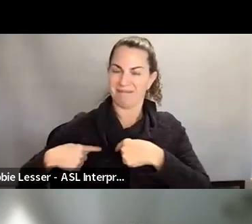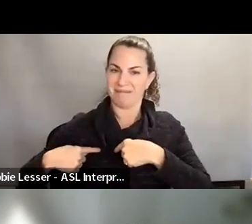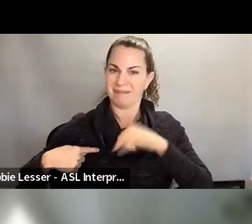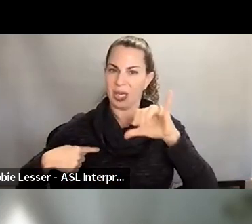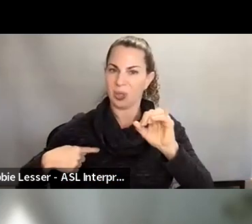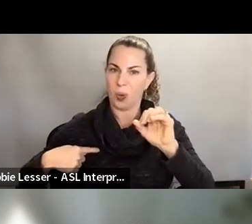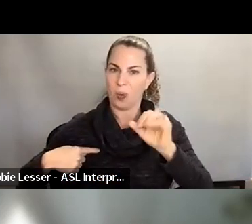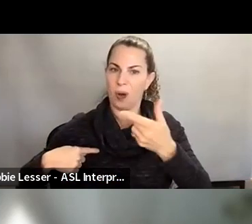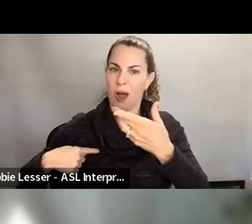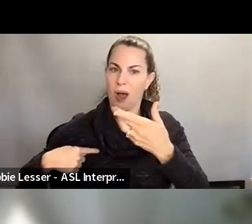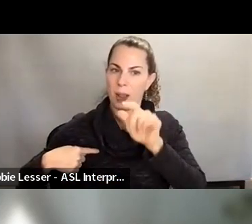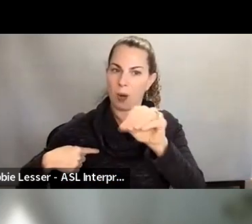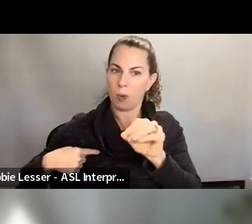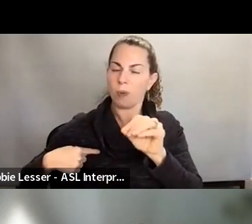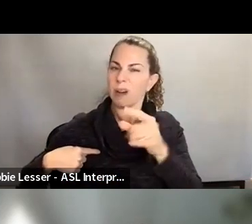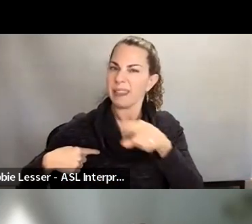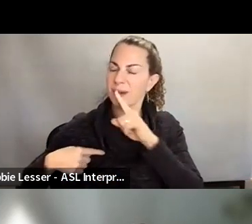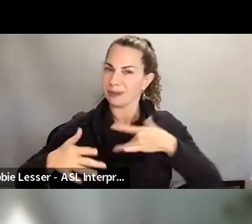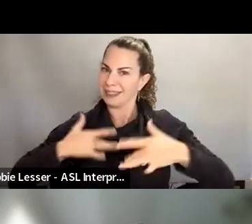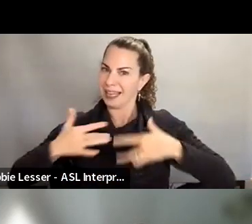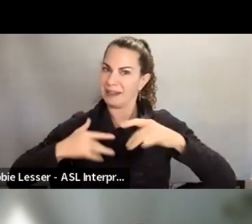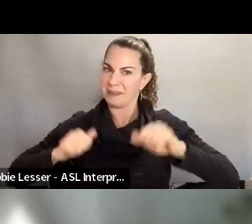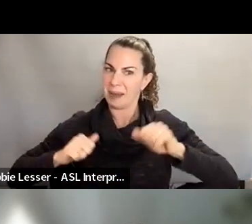able to contribute. So there are ways that we can,